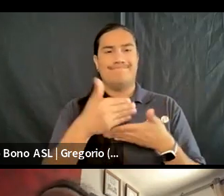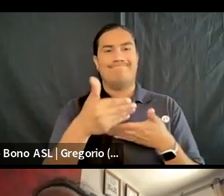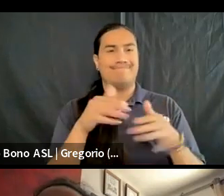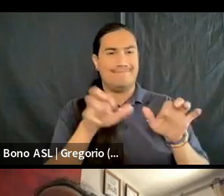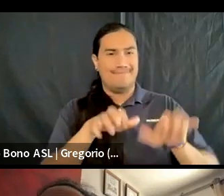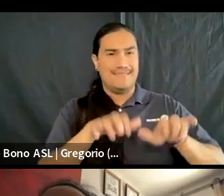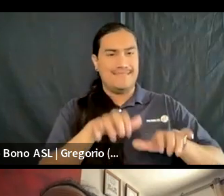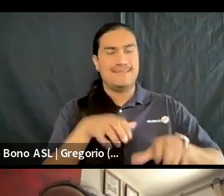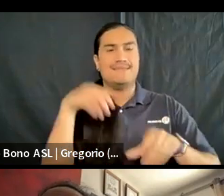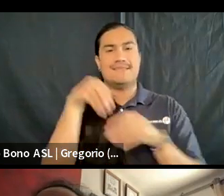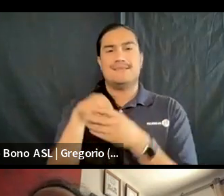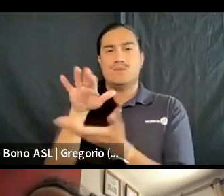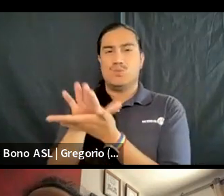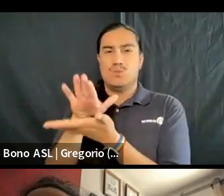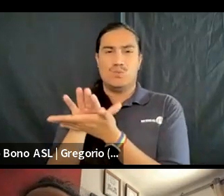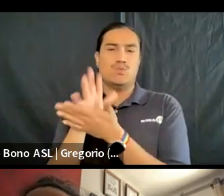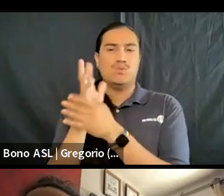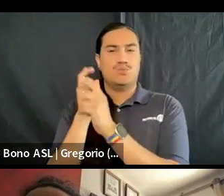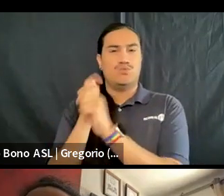trailer.